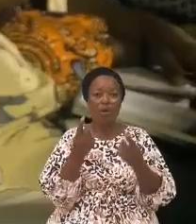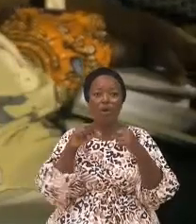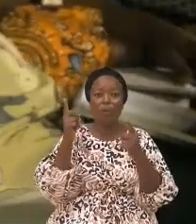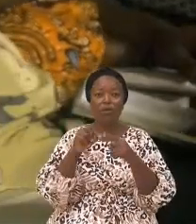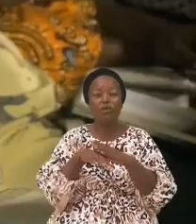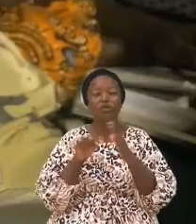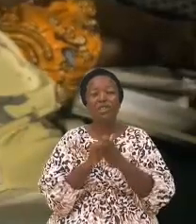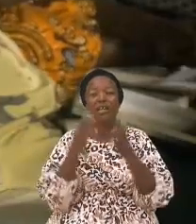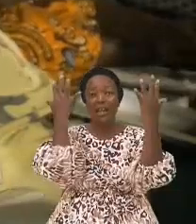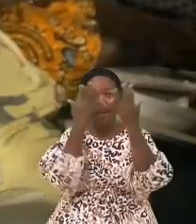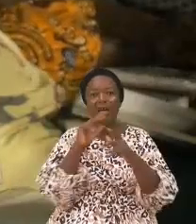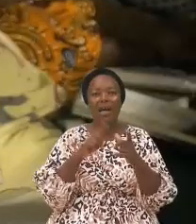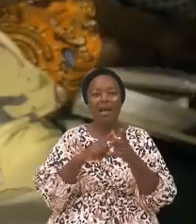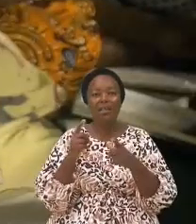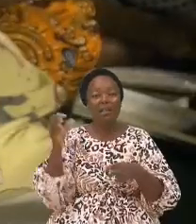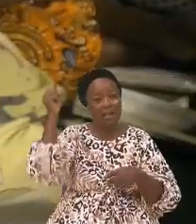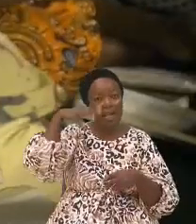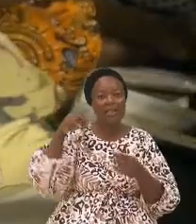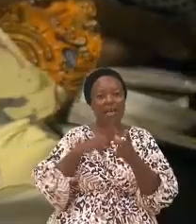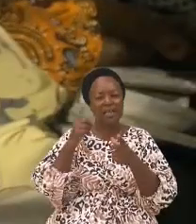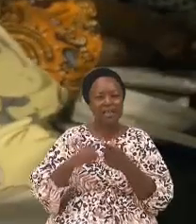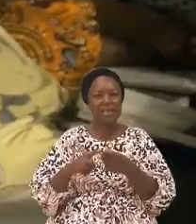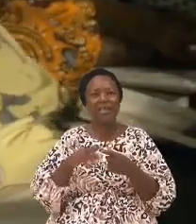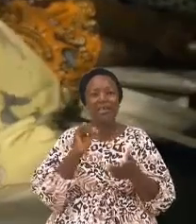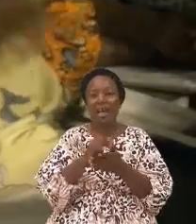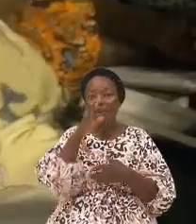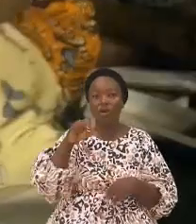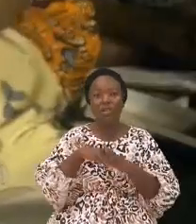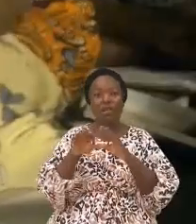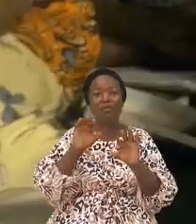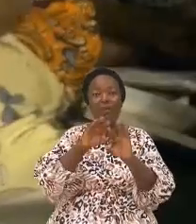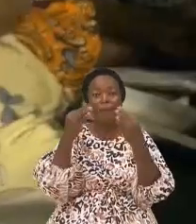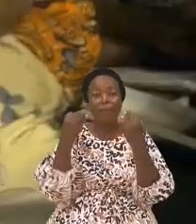will come into life, and the curse in every